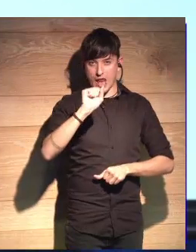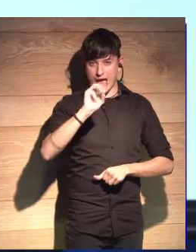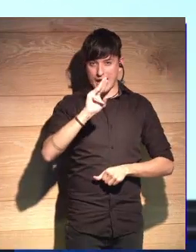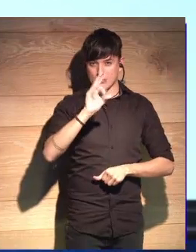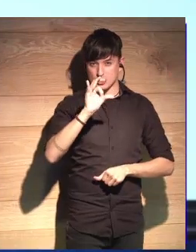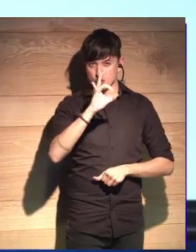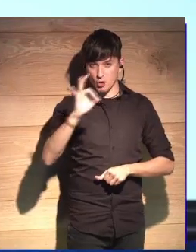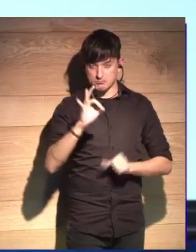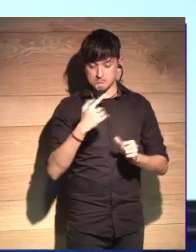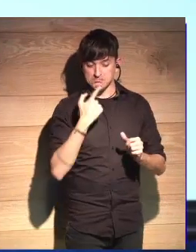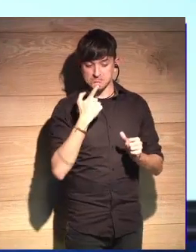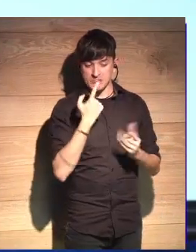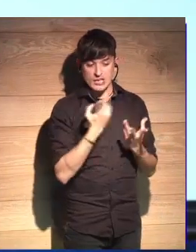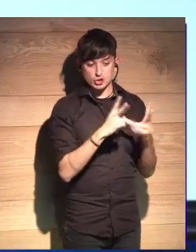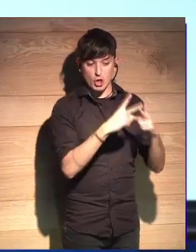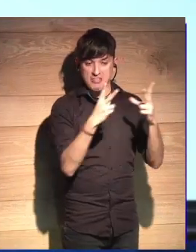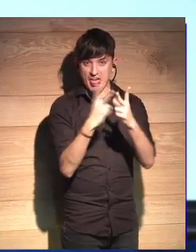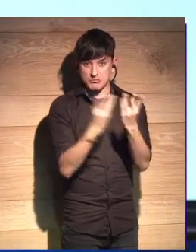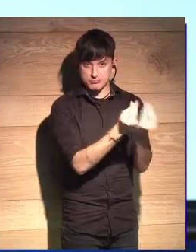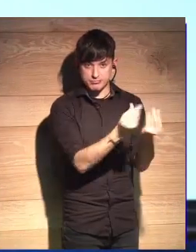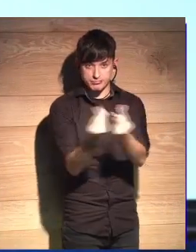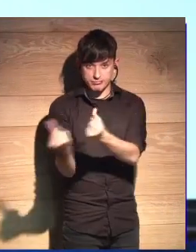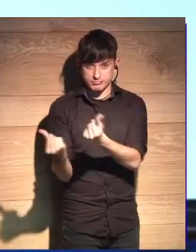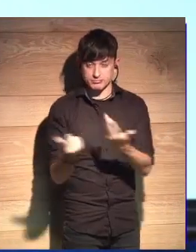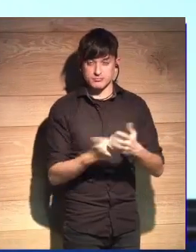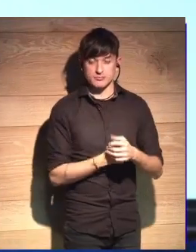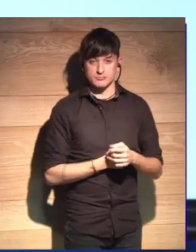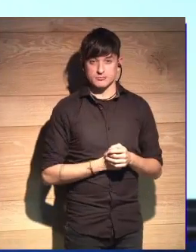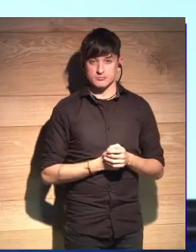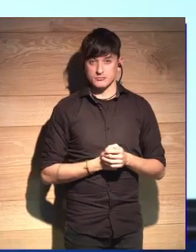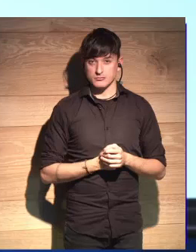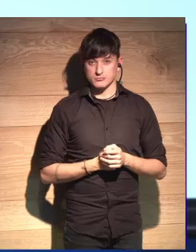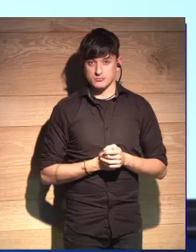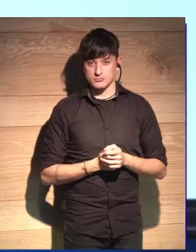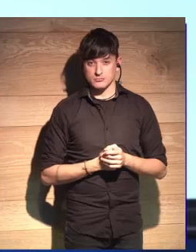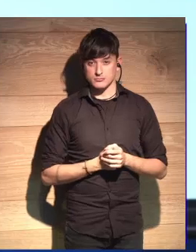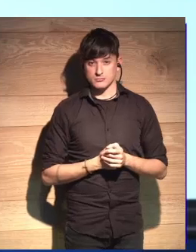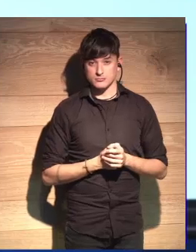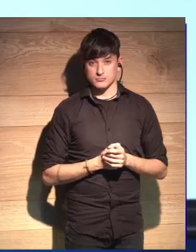analyzed why there are societies that disappear.